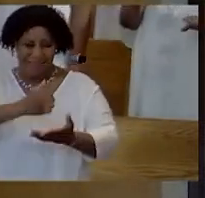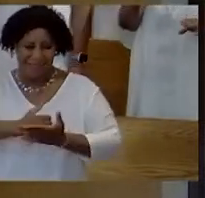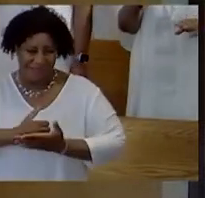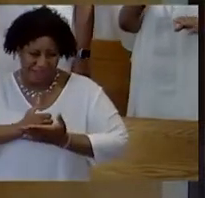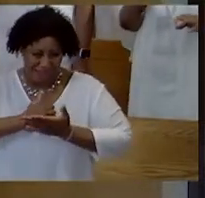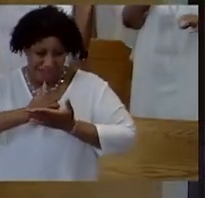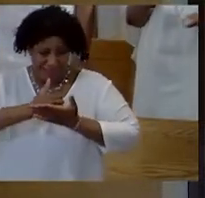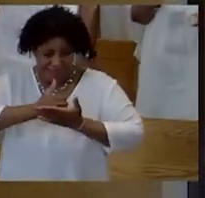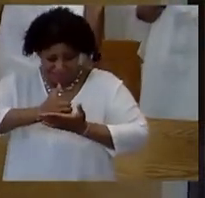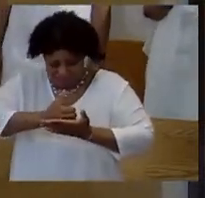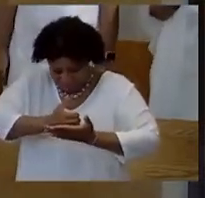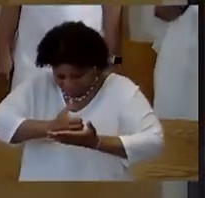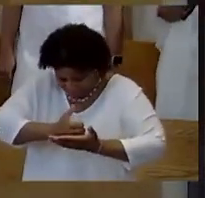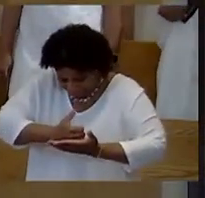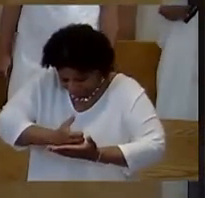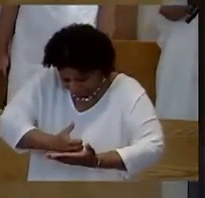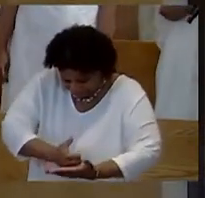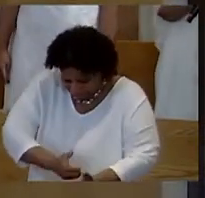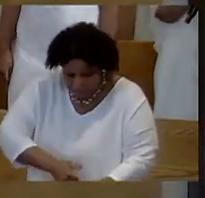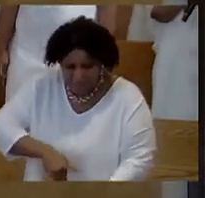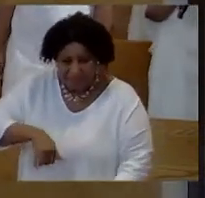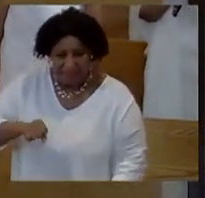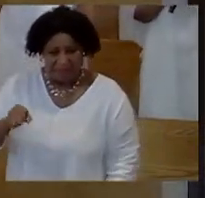Yes, He will.